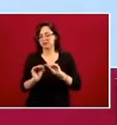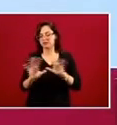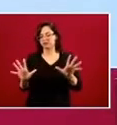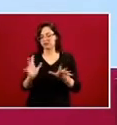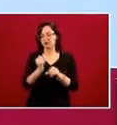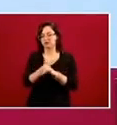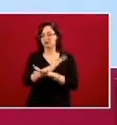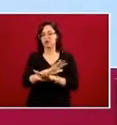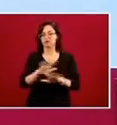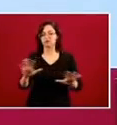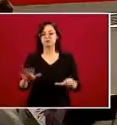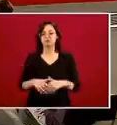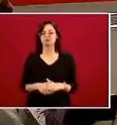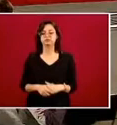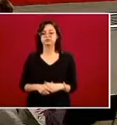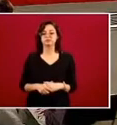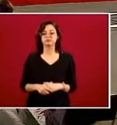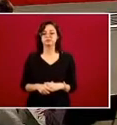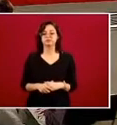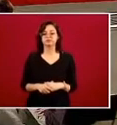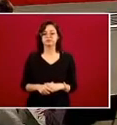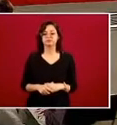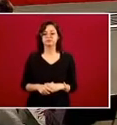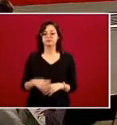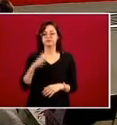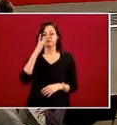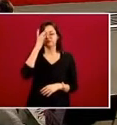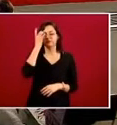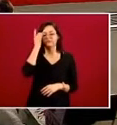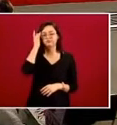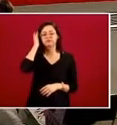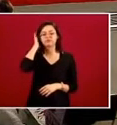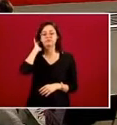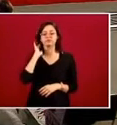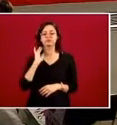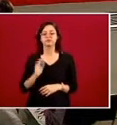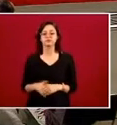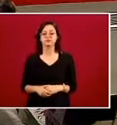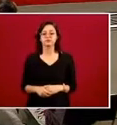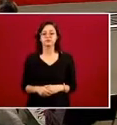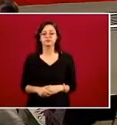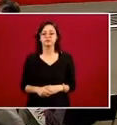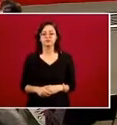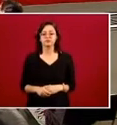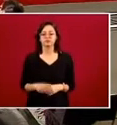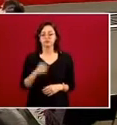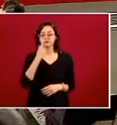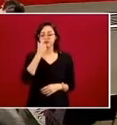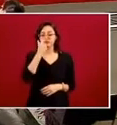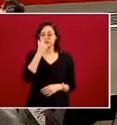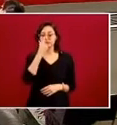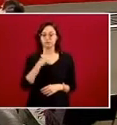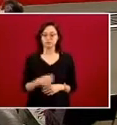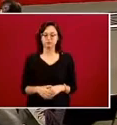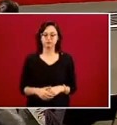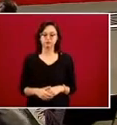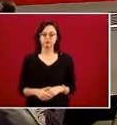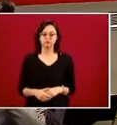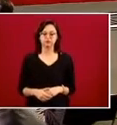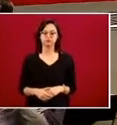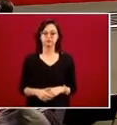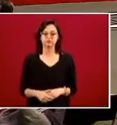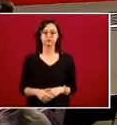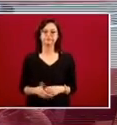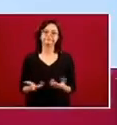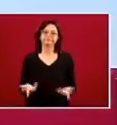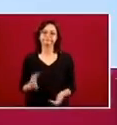these two measures, mortality and lethality, are different, and tomorrow we will elaborate on the differences. Now here we can